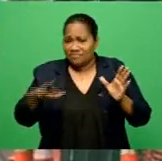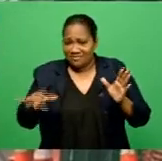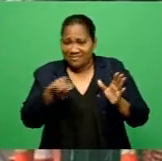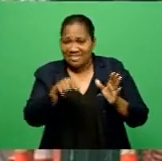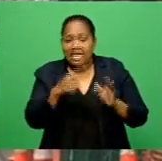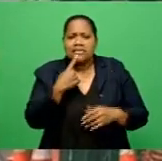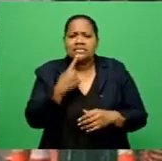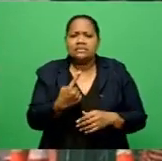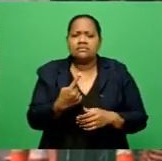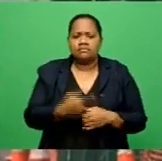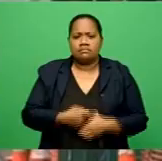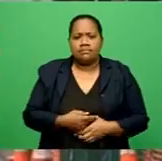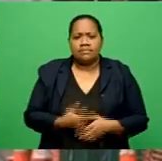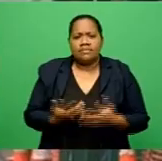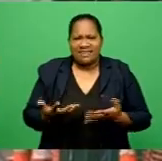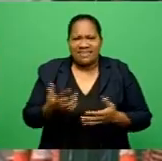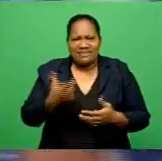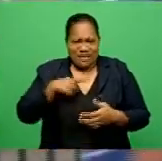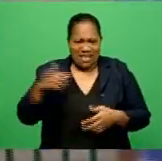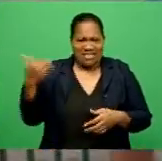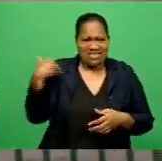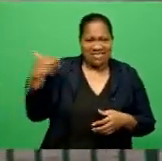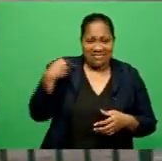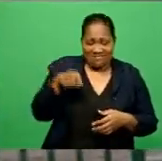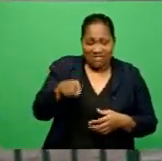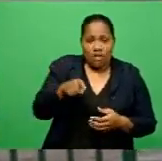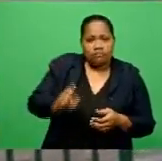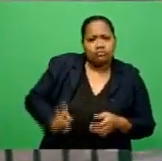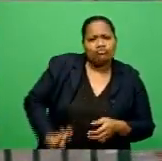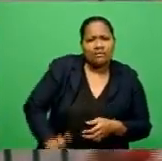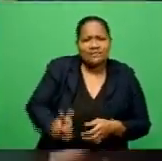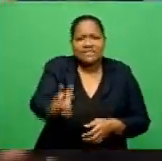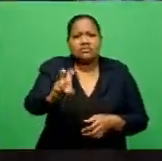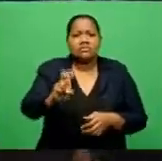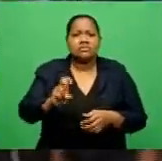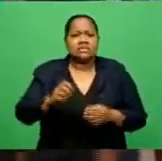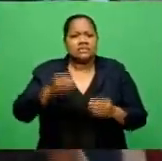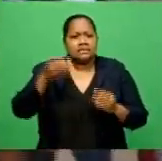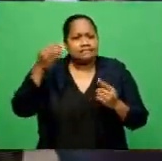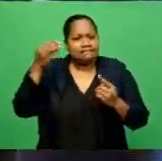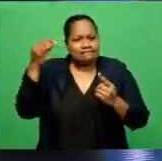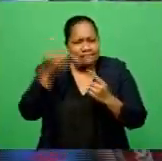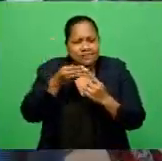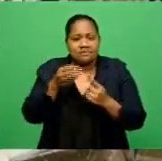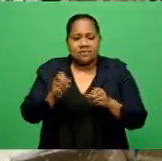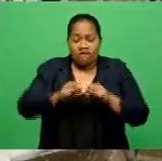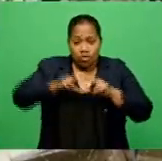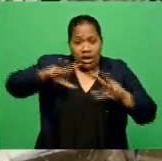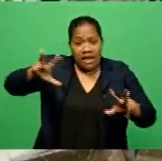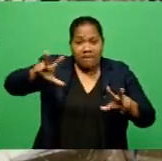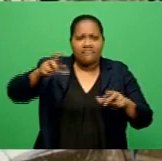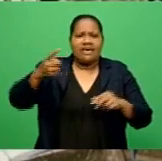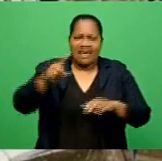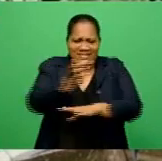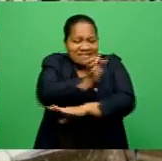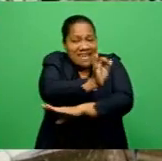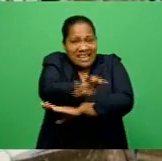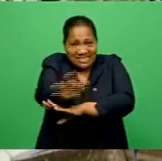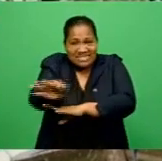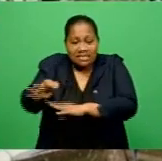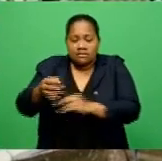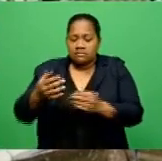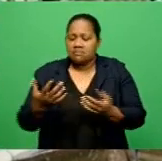Jokan says with disruptions in transportation, particularly from Levu and the Maritime Islands,